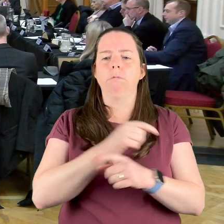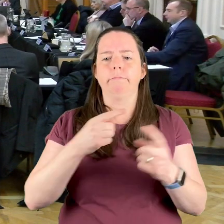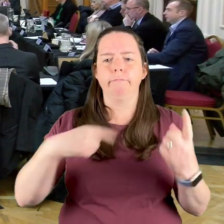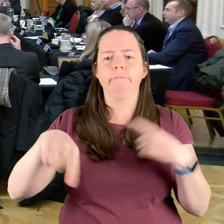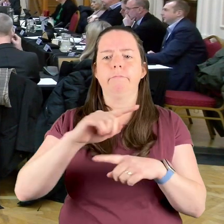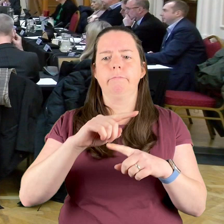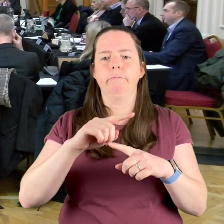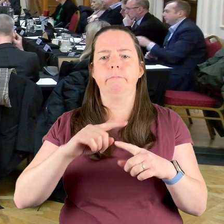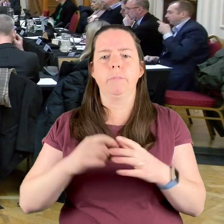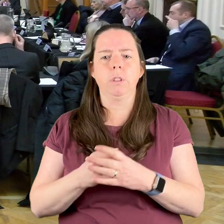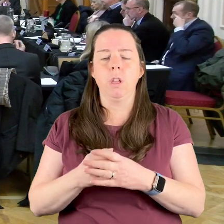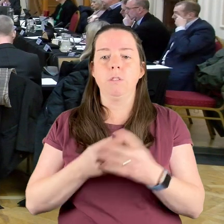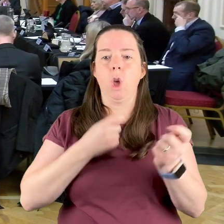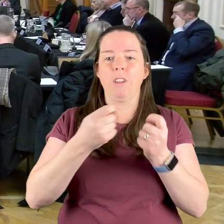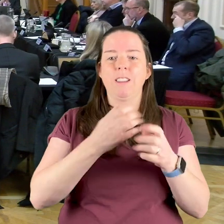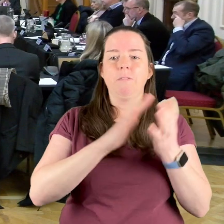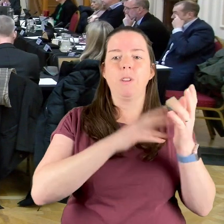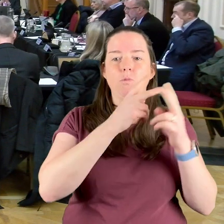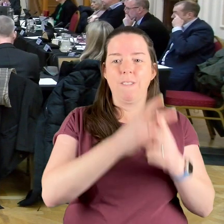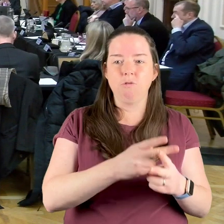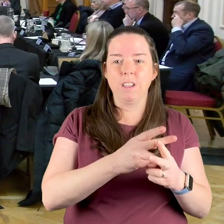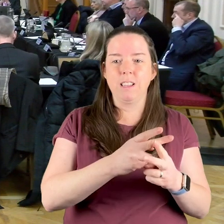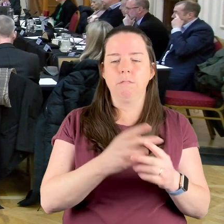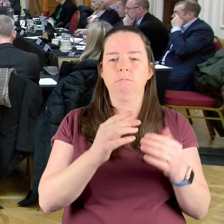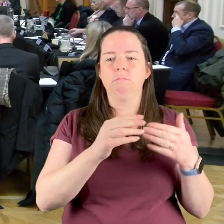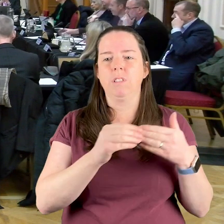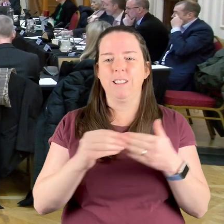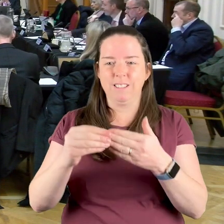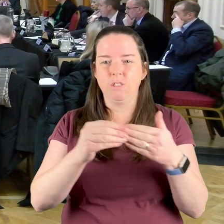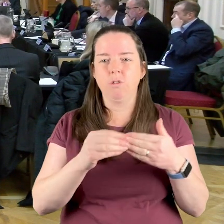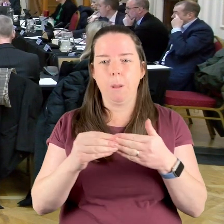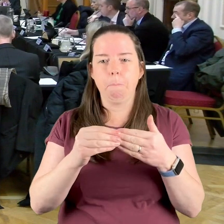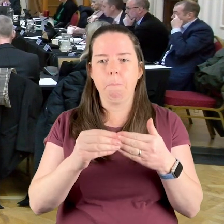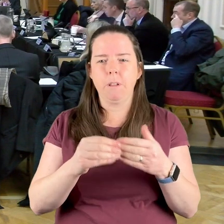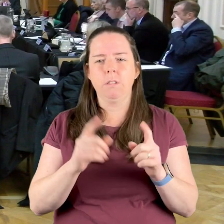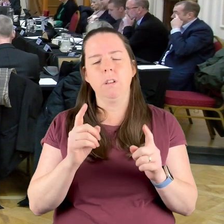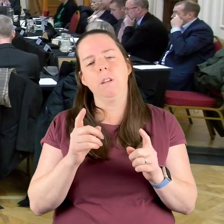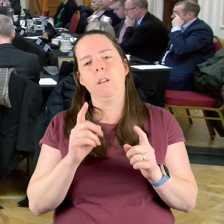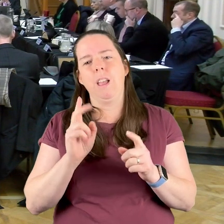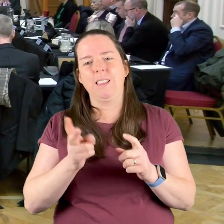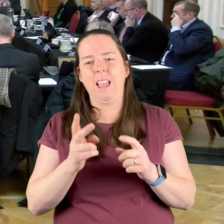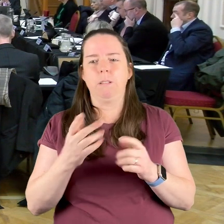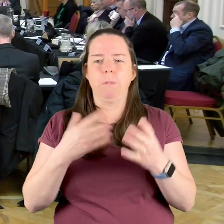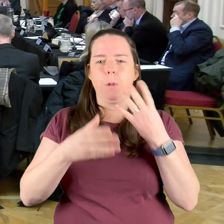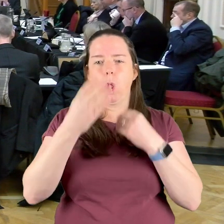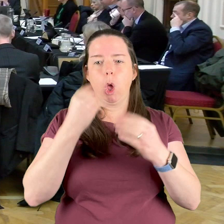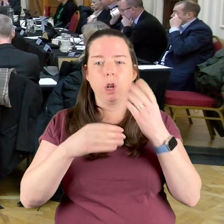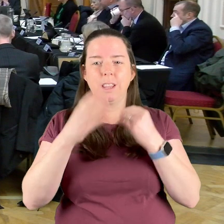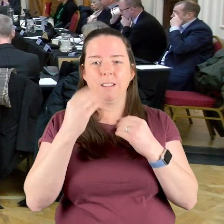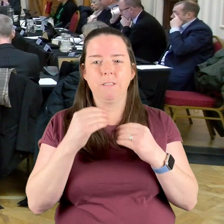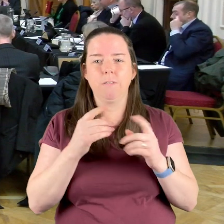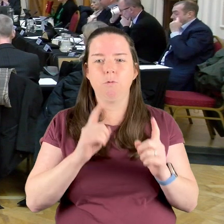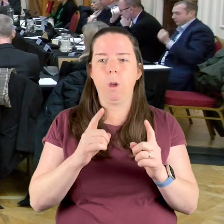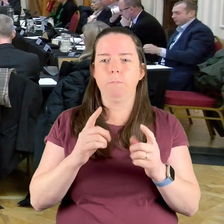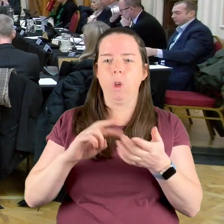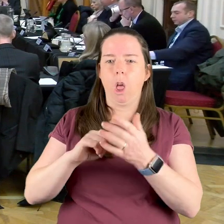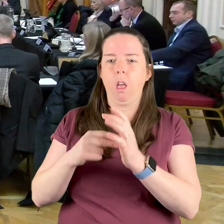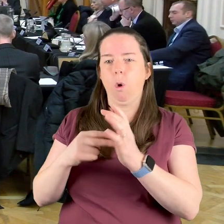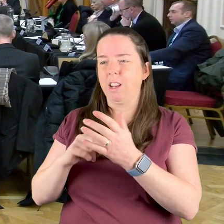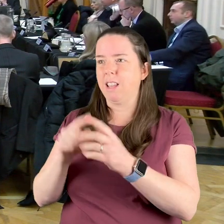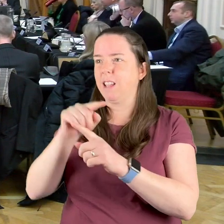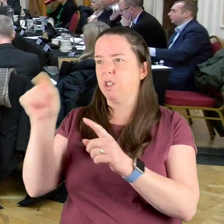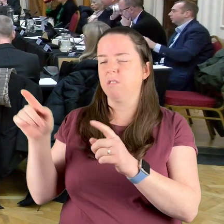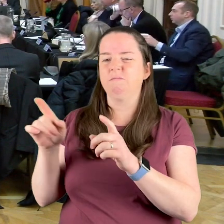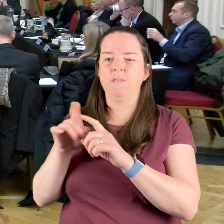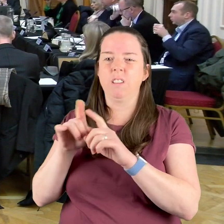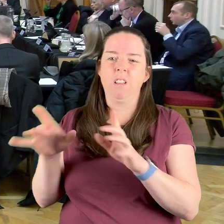not just the director of midwifery, the trial forensics, in terms of leadership, And again, maybe learning from other organizations like